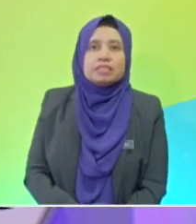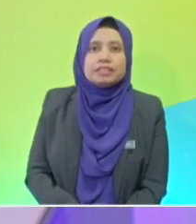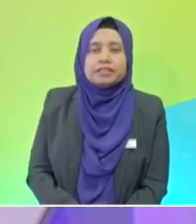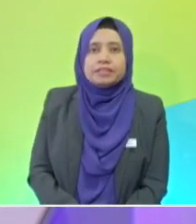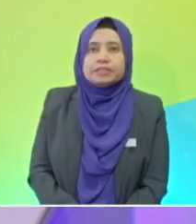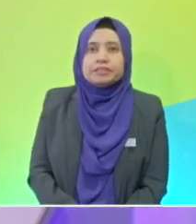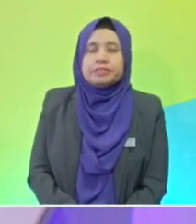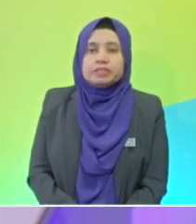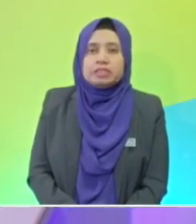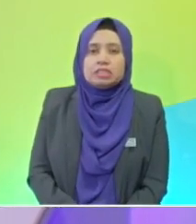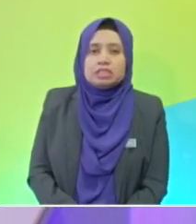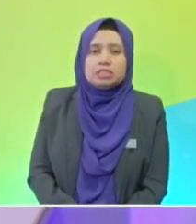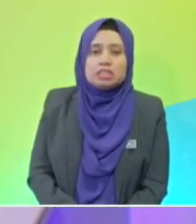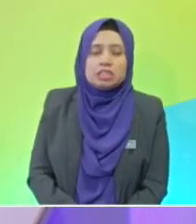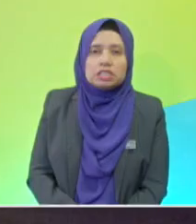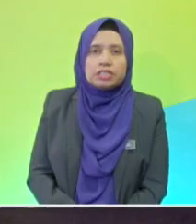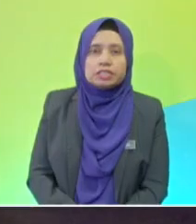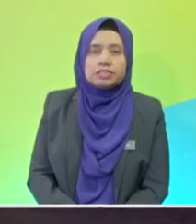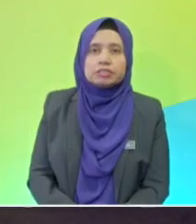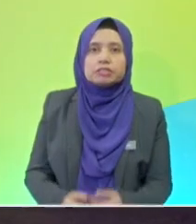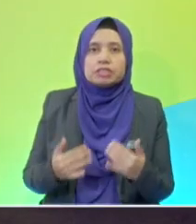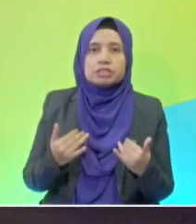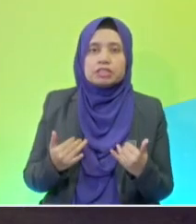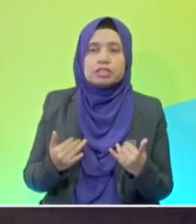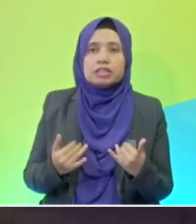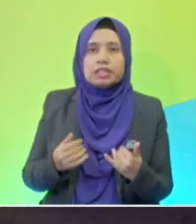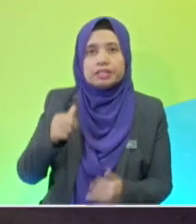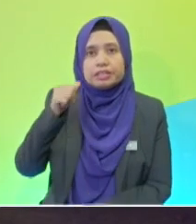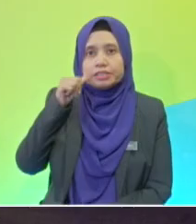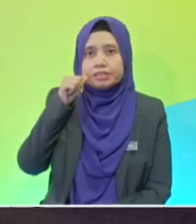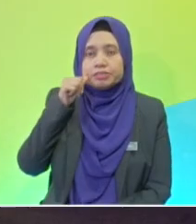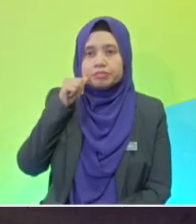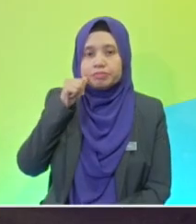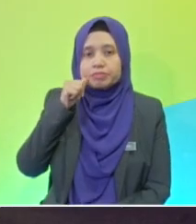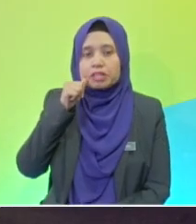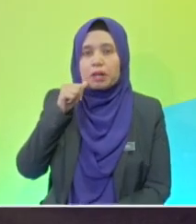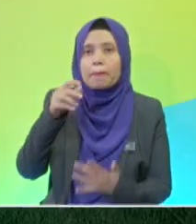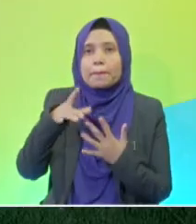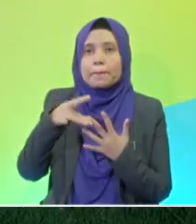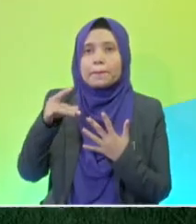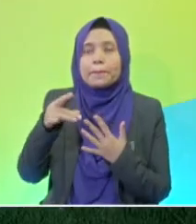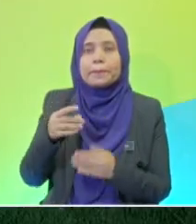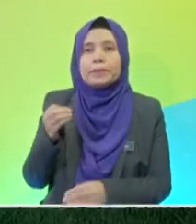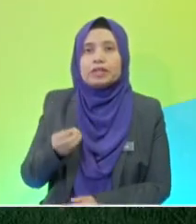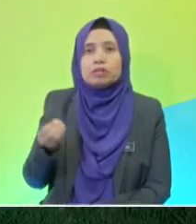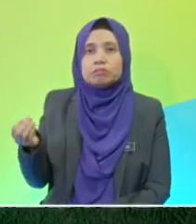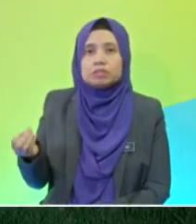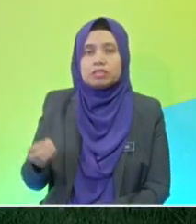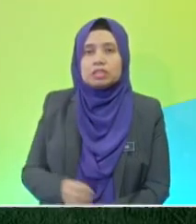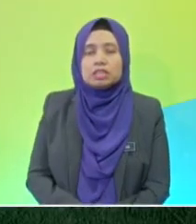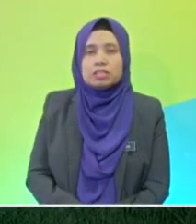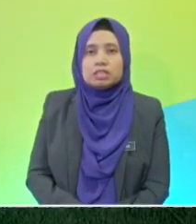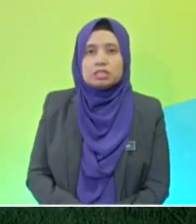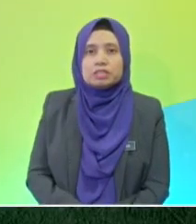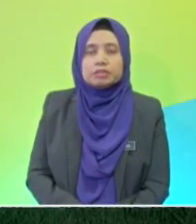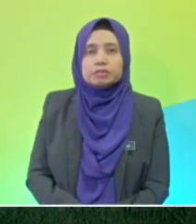okay. activity, okay? You know that just now, okay, Anissa has picked the envelope, name the objects, okay? Alright. So now what she has to do is that